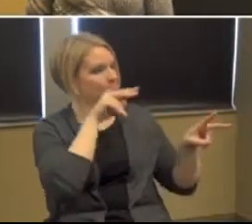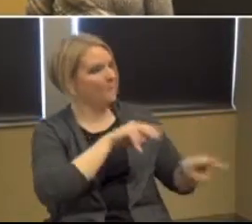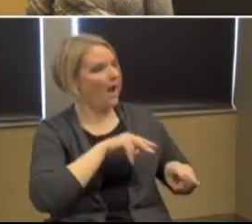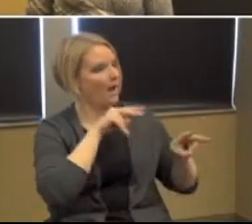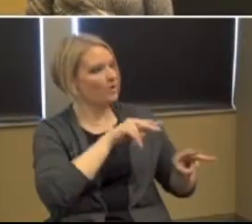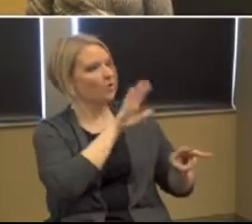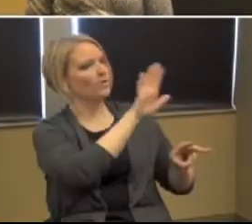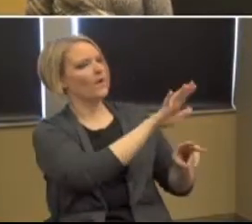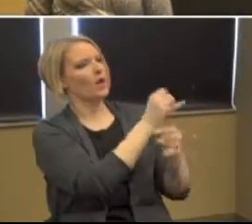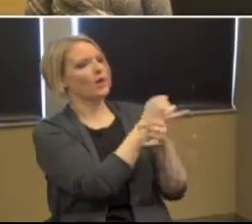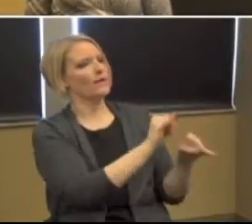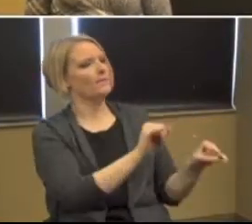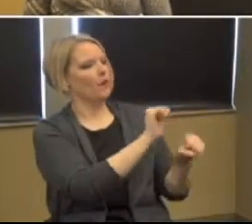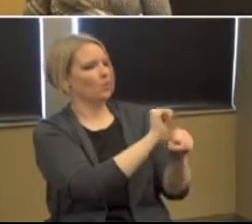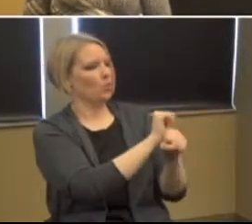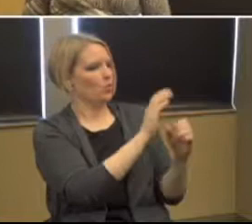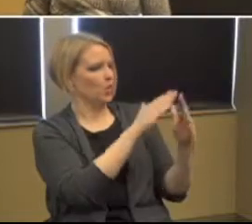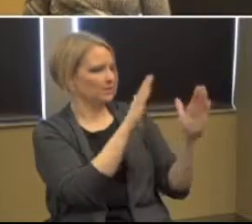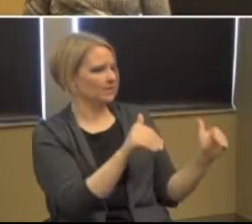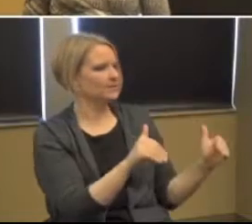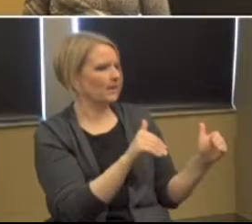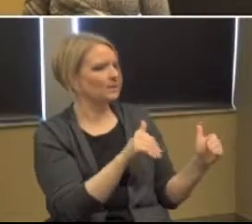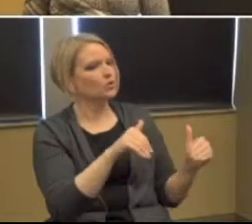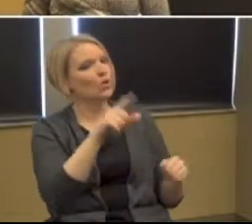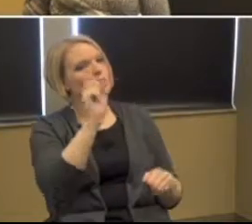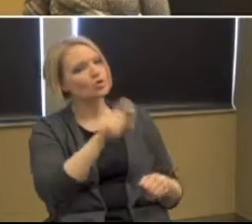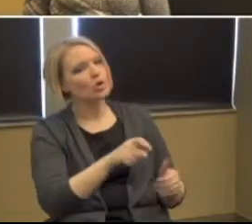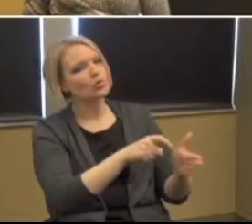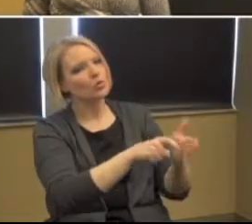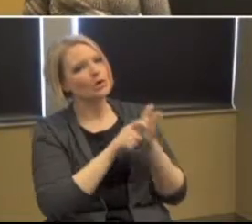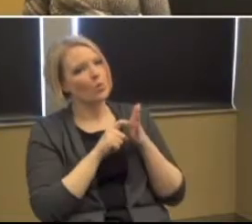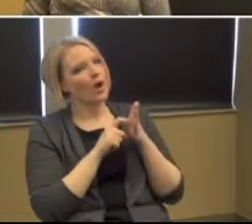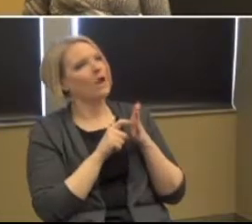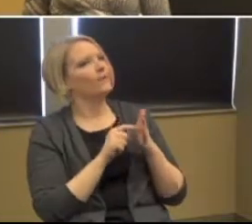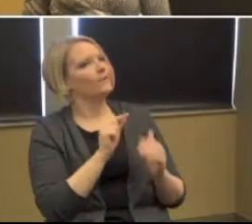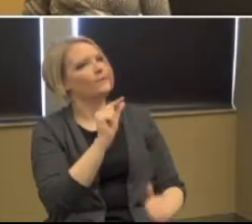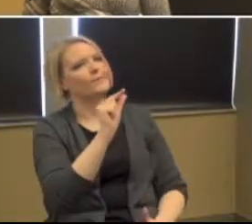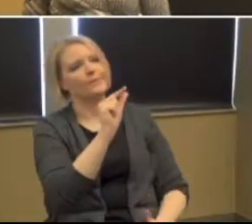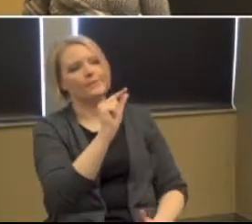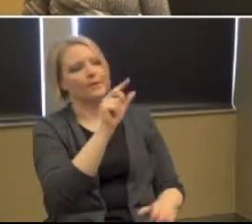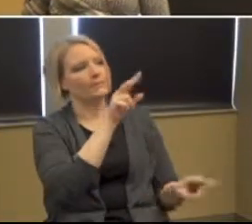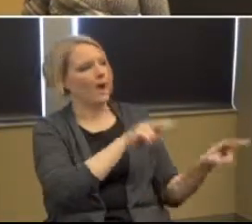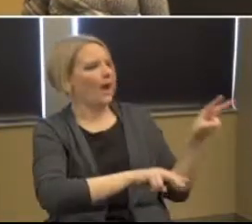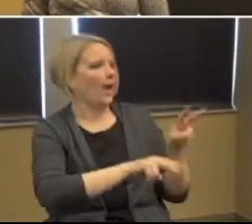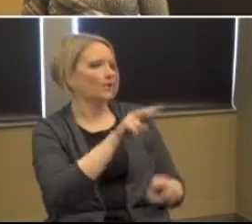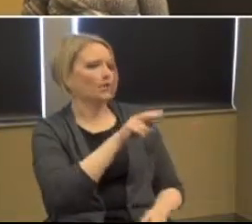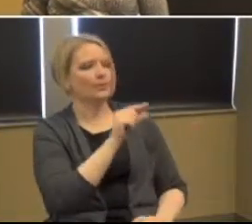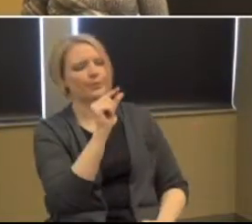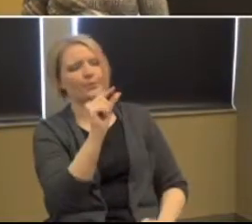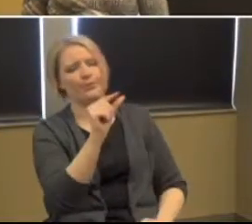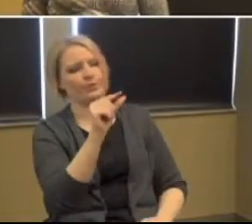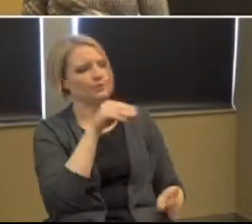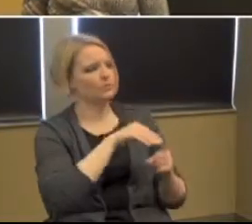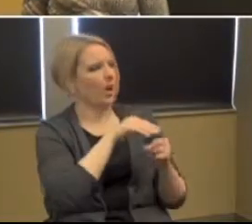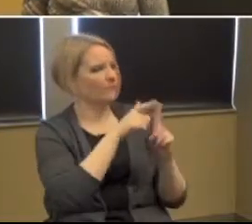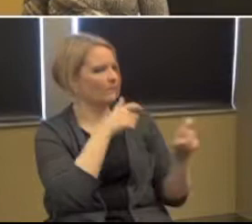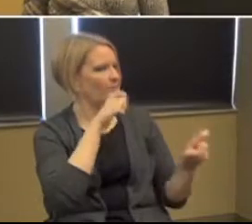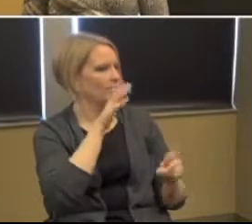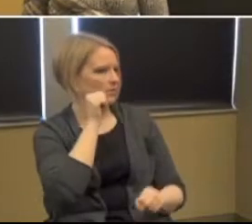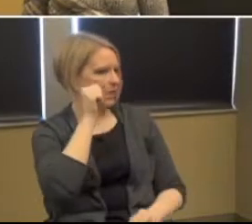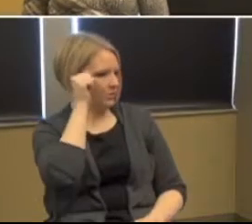the independent work system. So it should require minimal monitoring and prompting from an adult. If